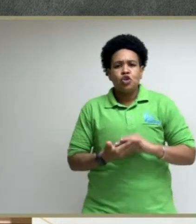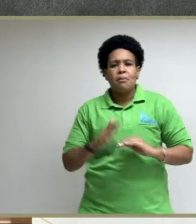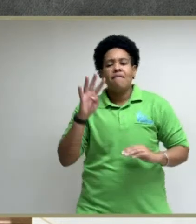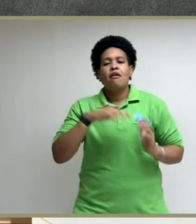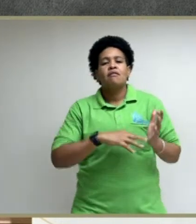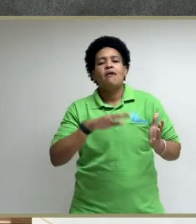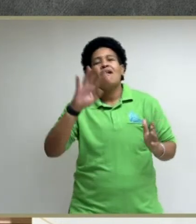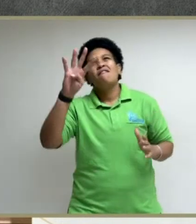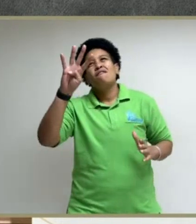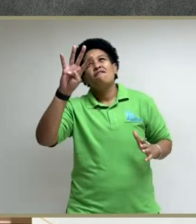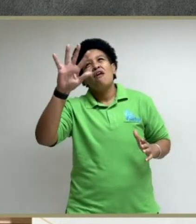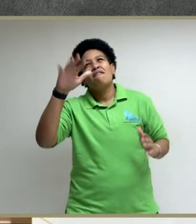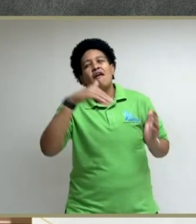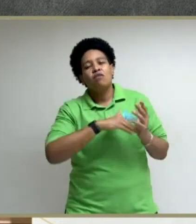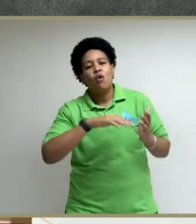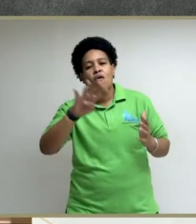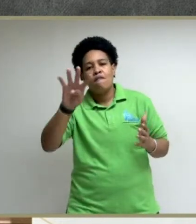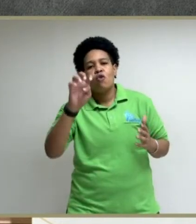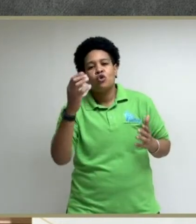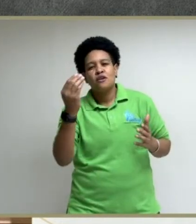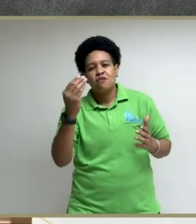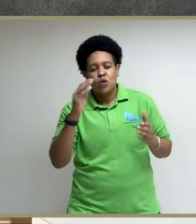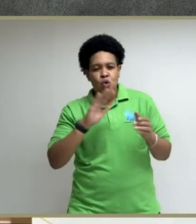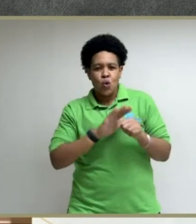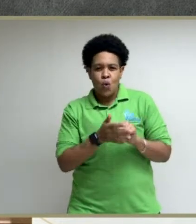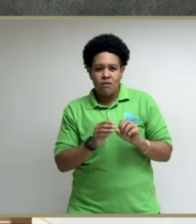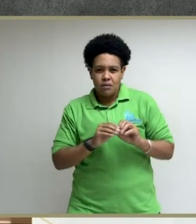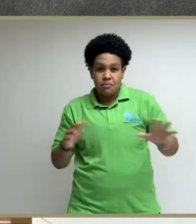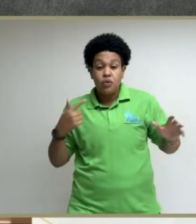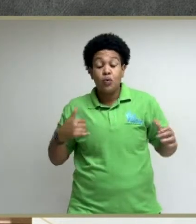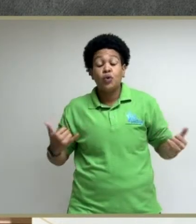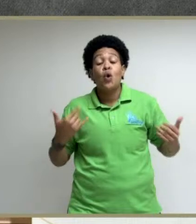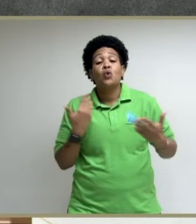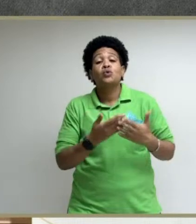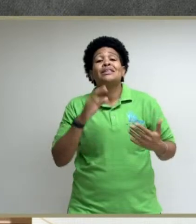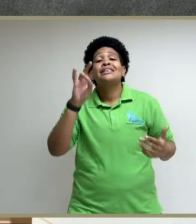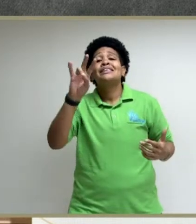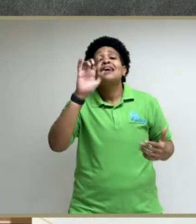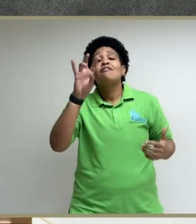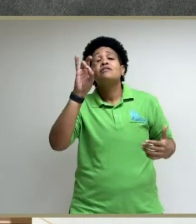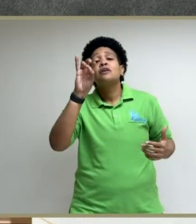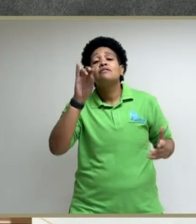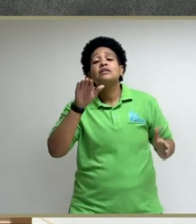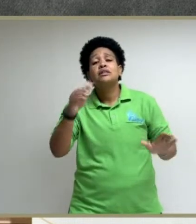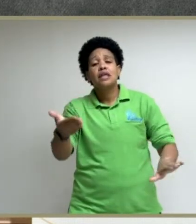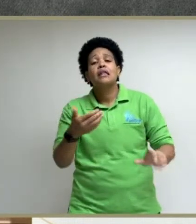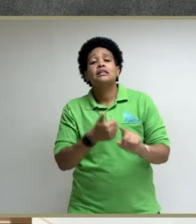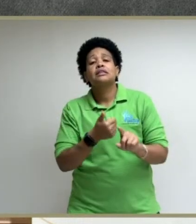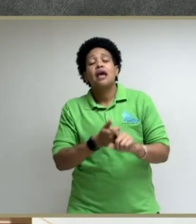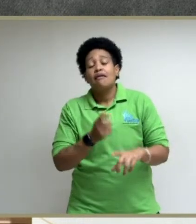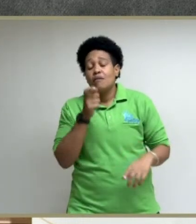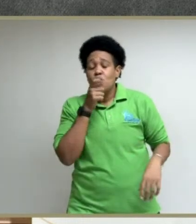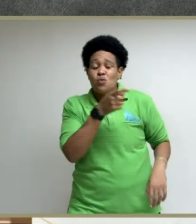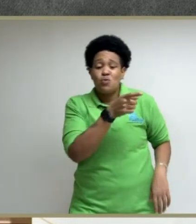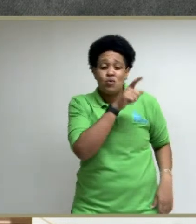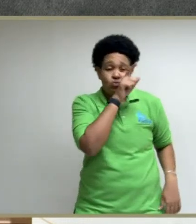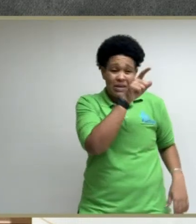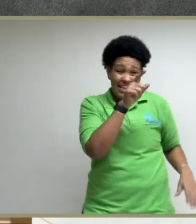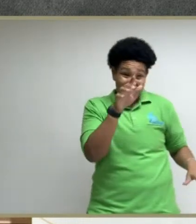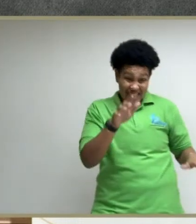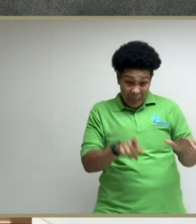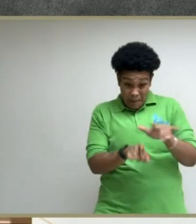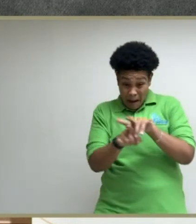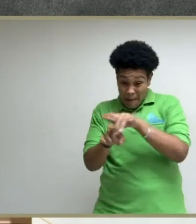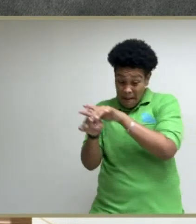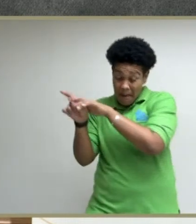45,414 cases. We are now at 770 deaths that have arisen out of